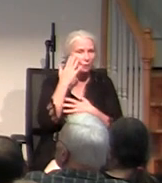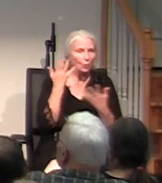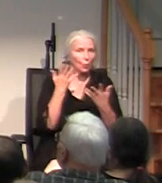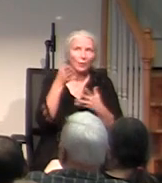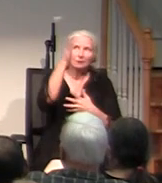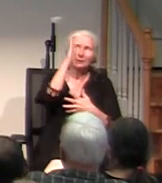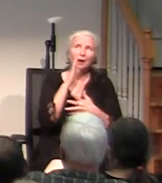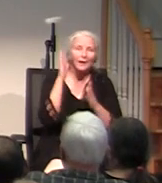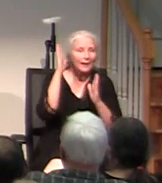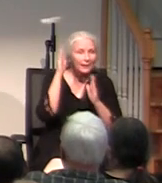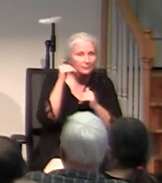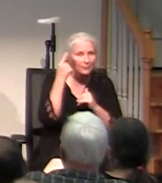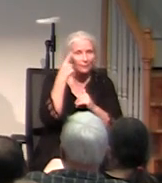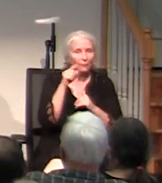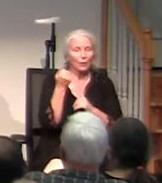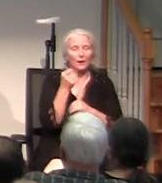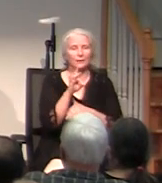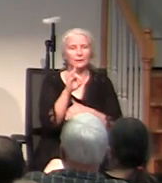expectation.